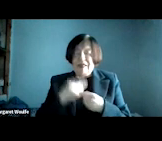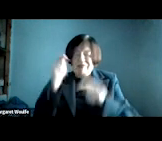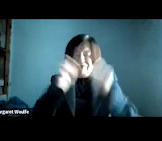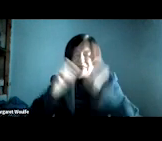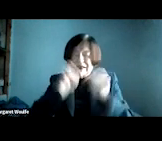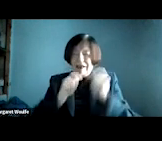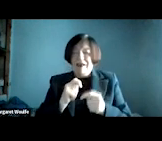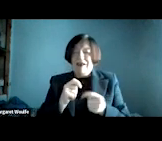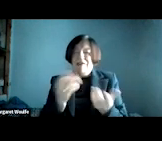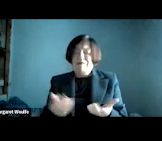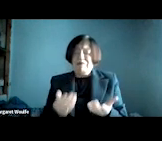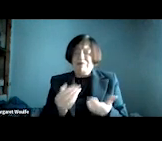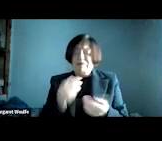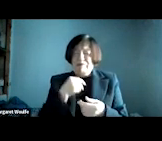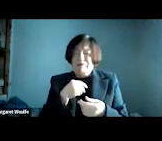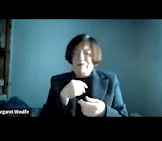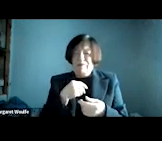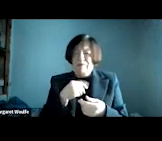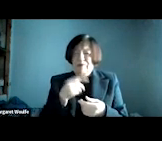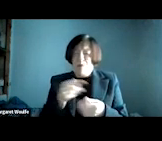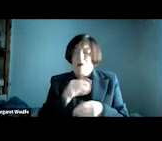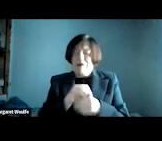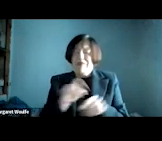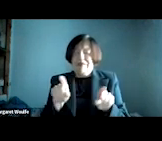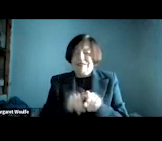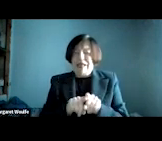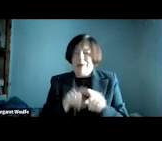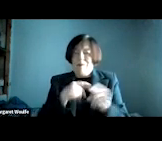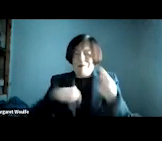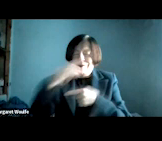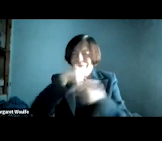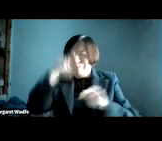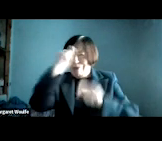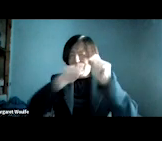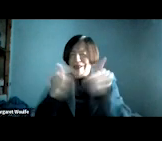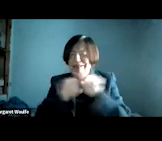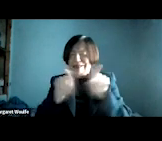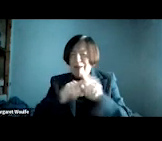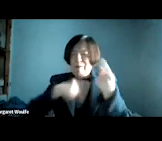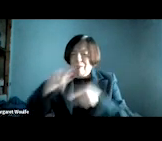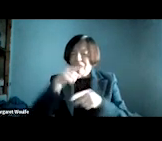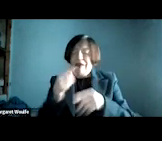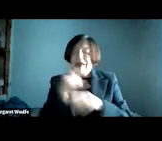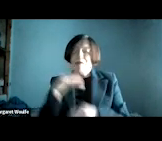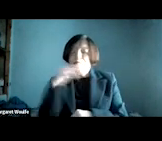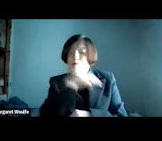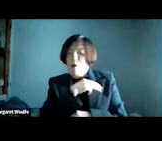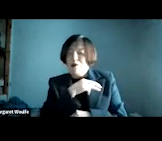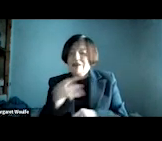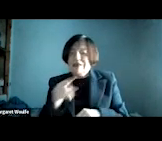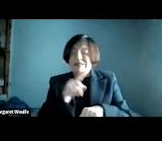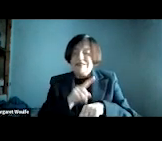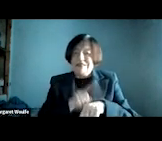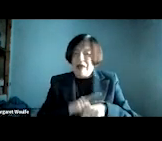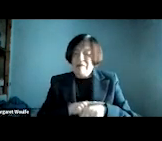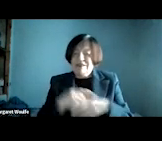us justification. So I think we're all on the same page in terms of the importance, relevance, timeliness,